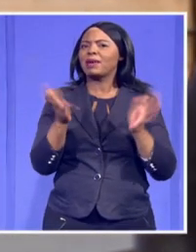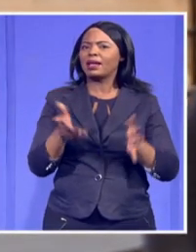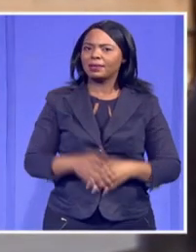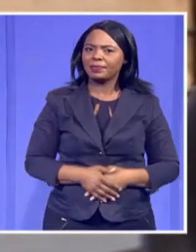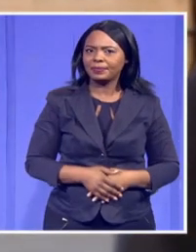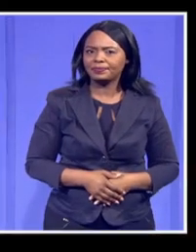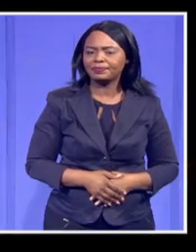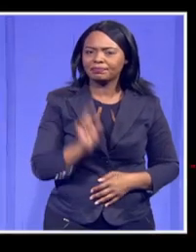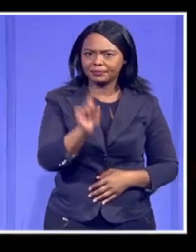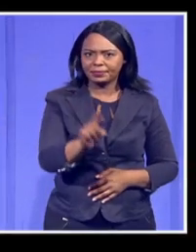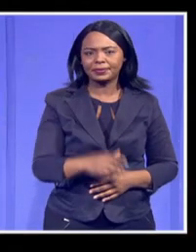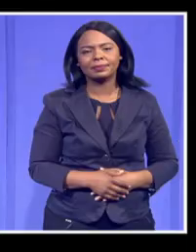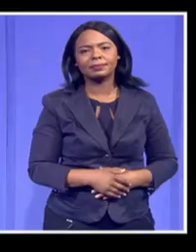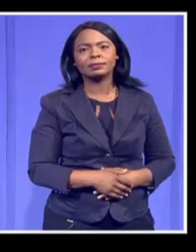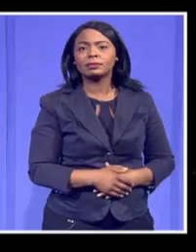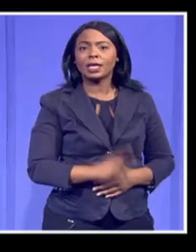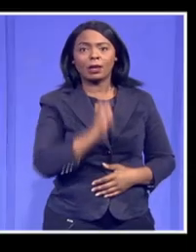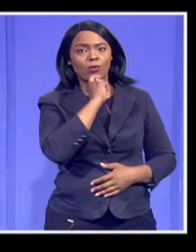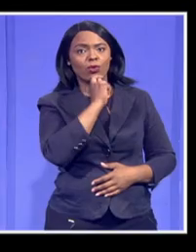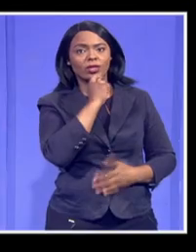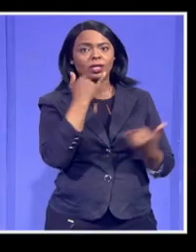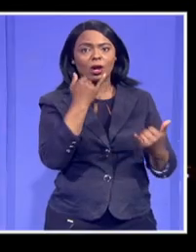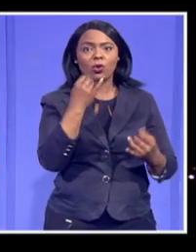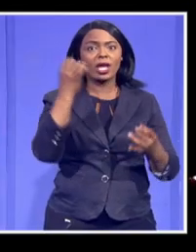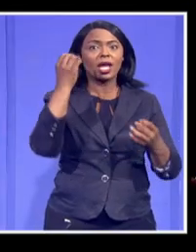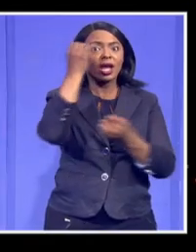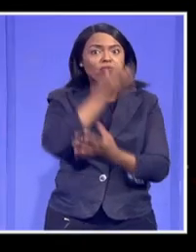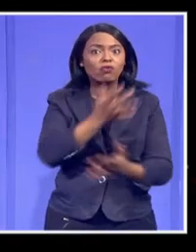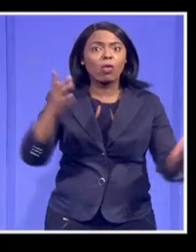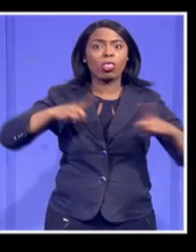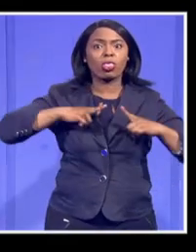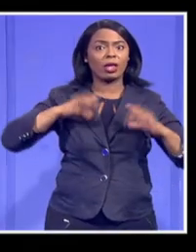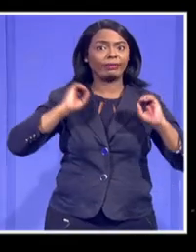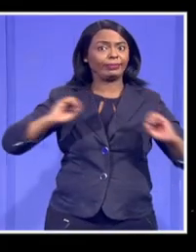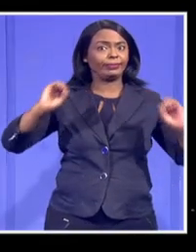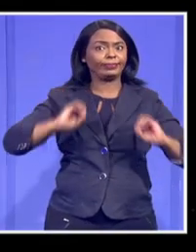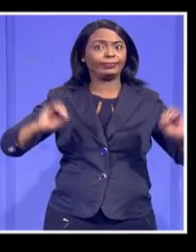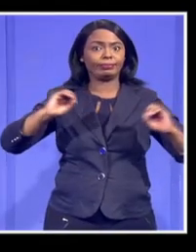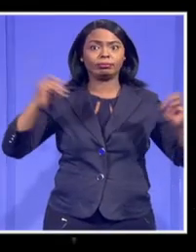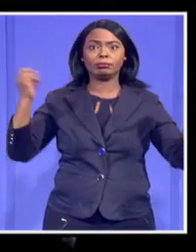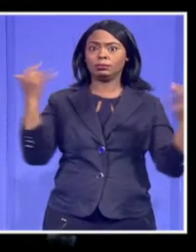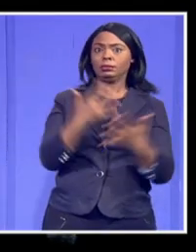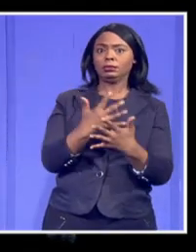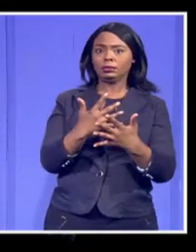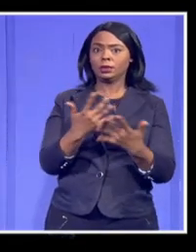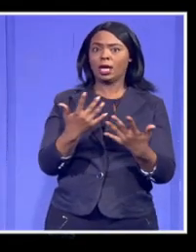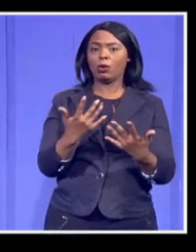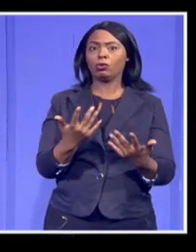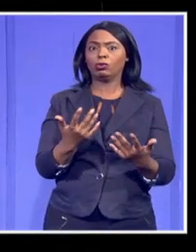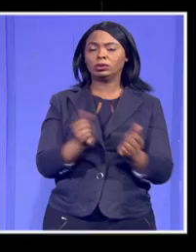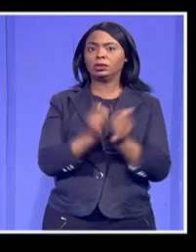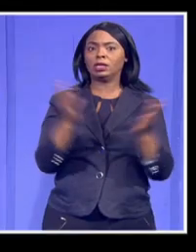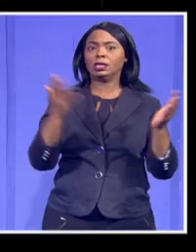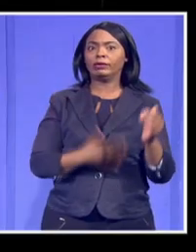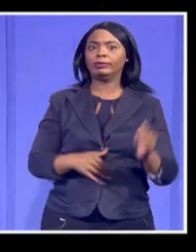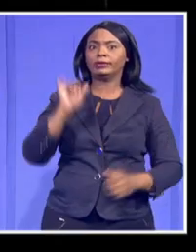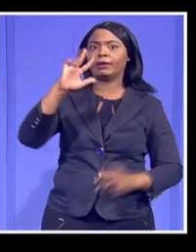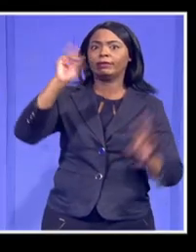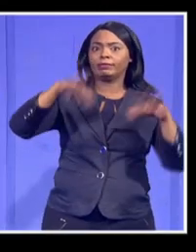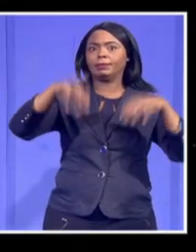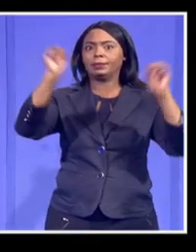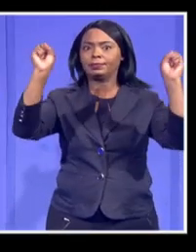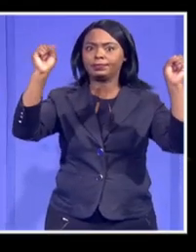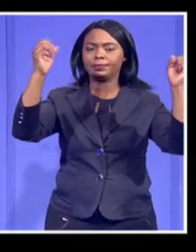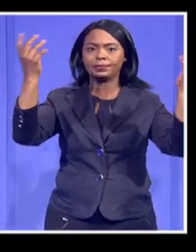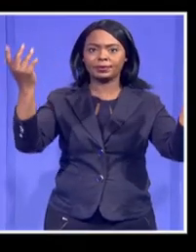we didn't know there was no information prior to this. We were just told that it started at 5:30. There was